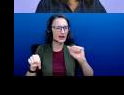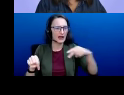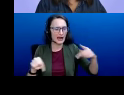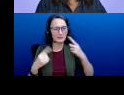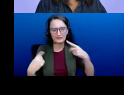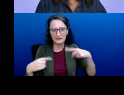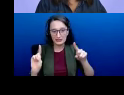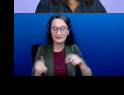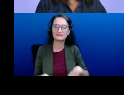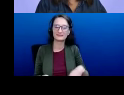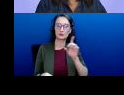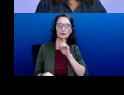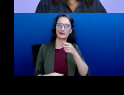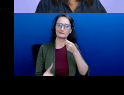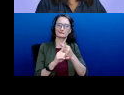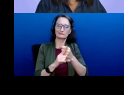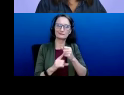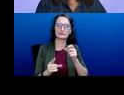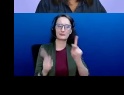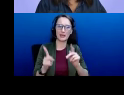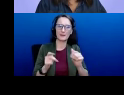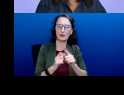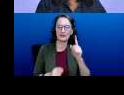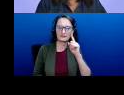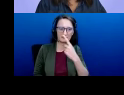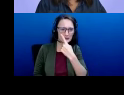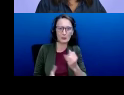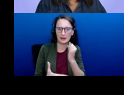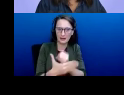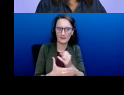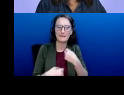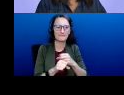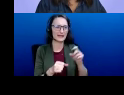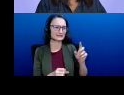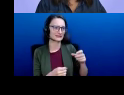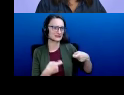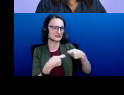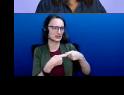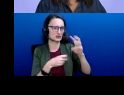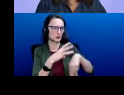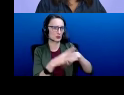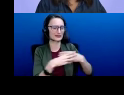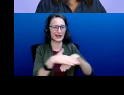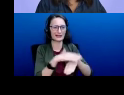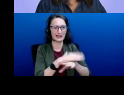visually impaired, making the digital world accessible. Facebook menu heading level 2. Link find